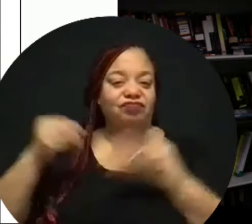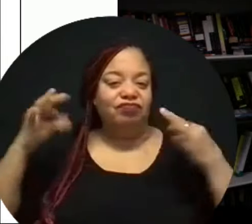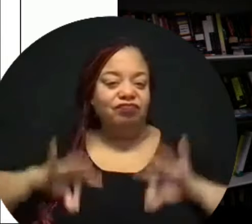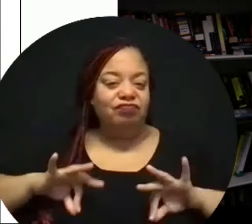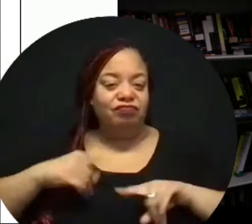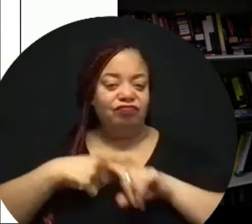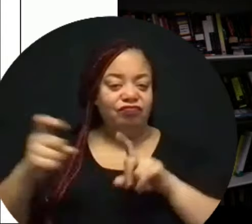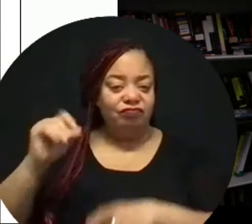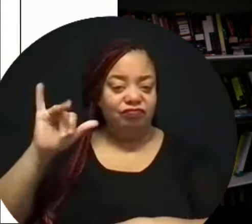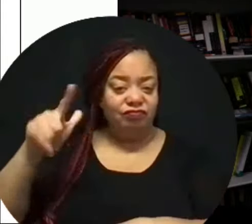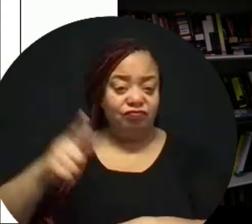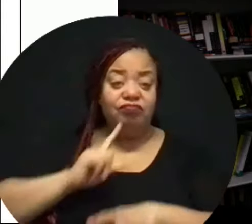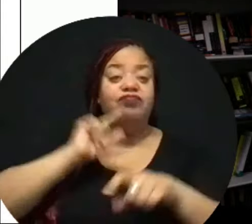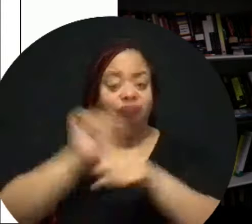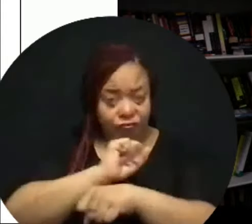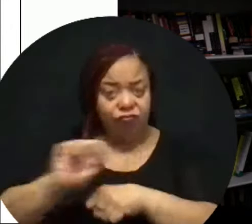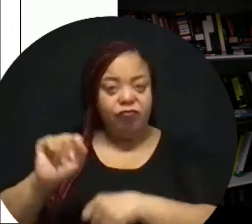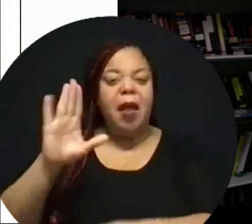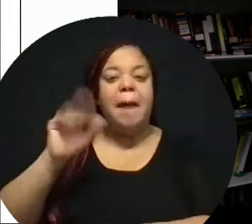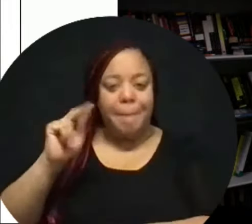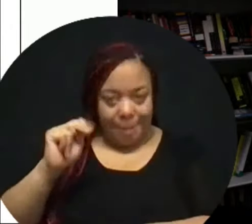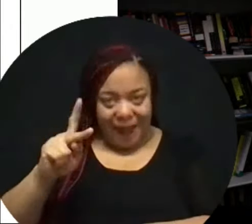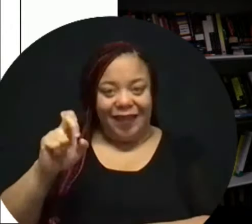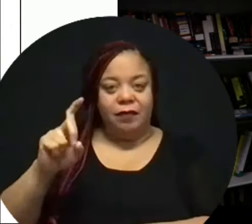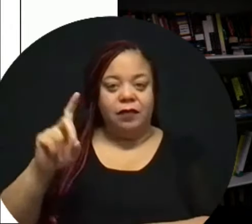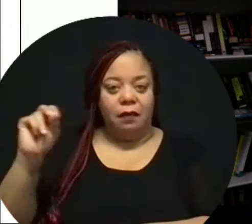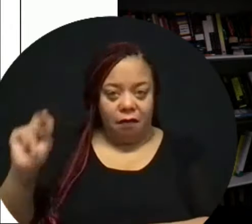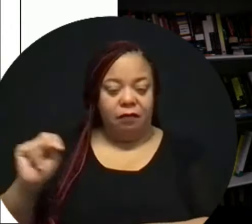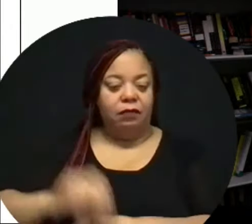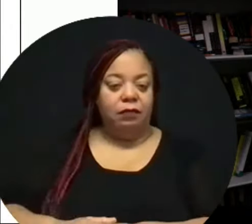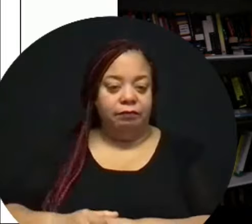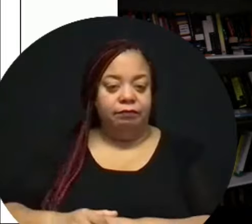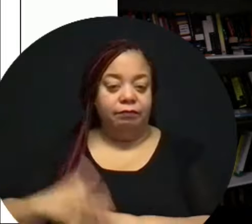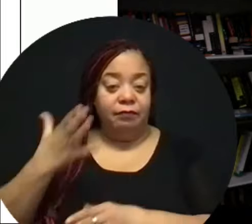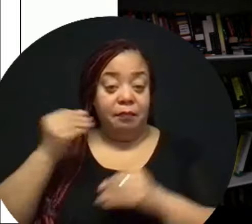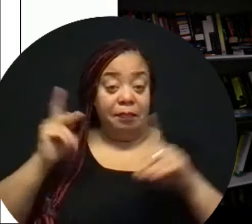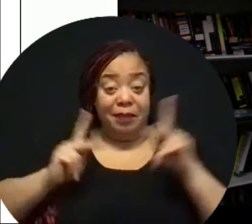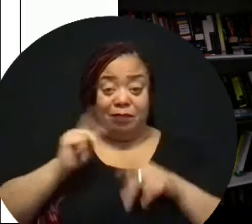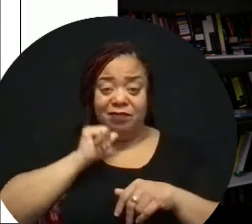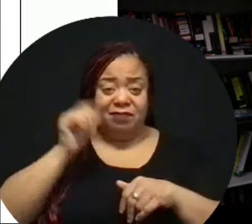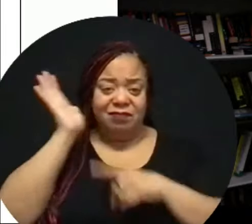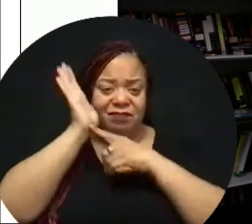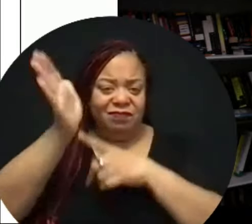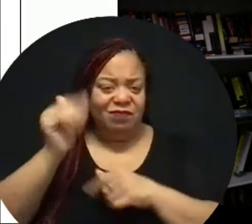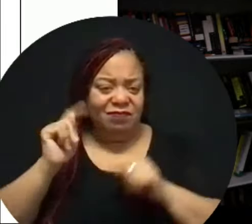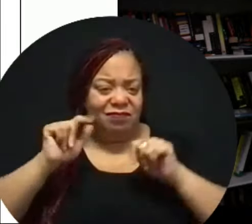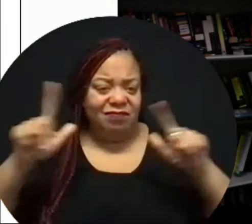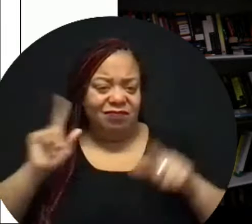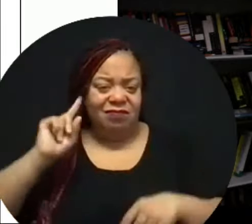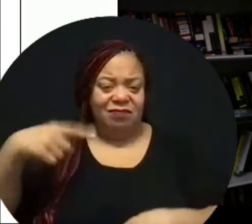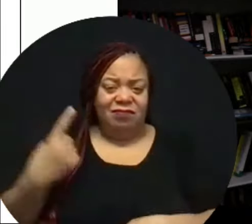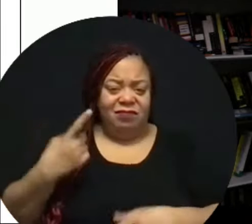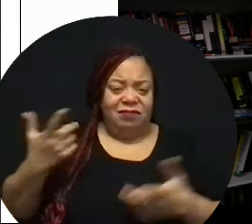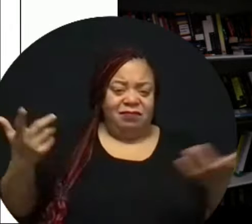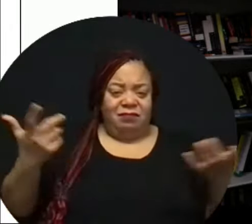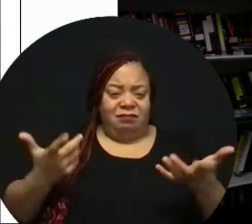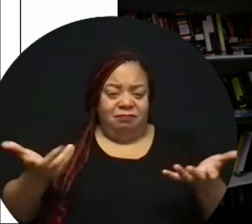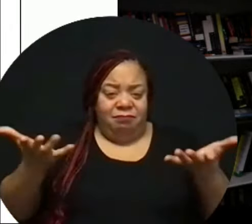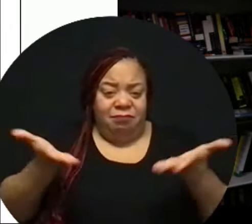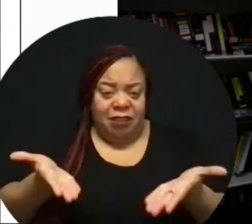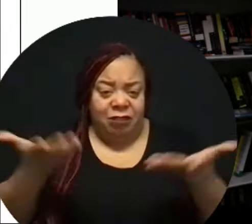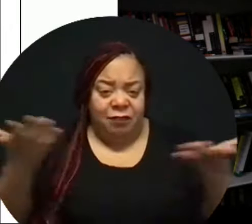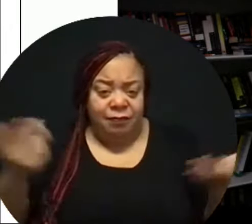of interior work around how do we build our own communities so that we, how do we rebuild them around